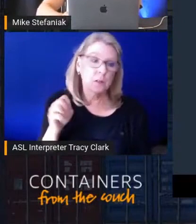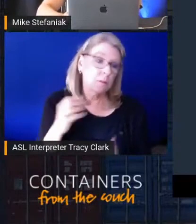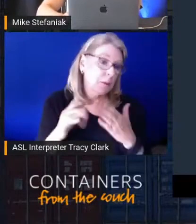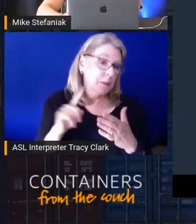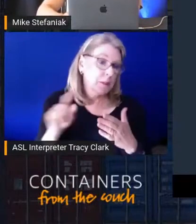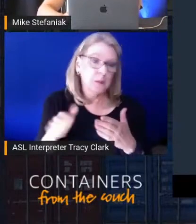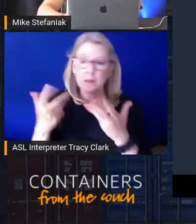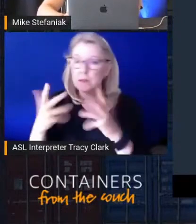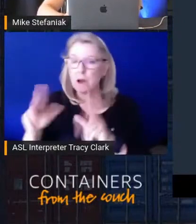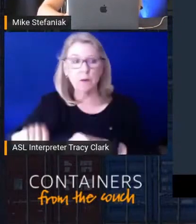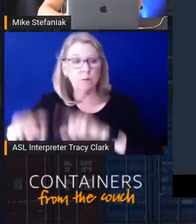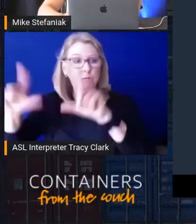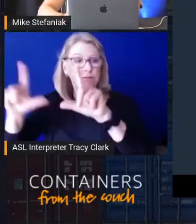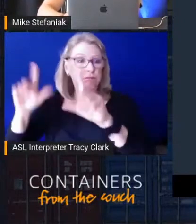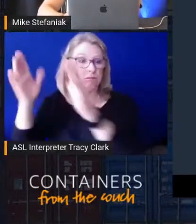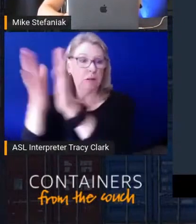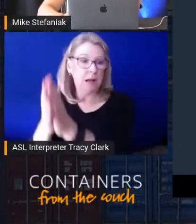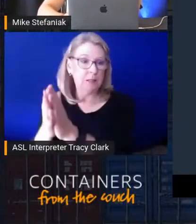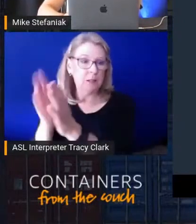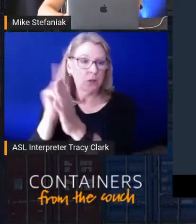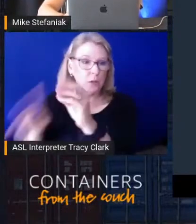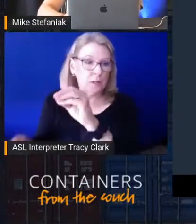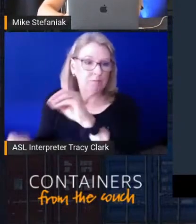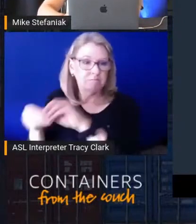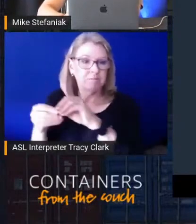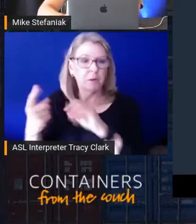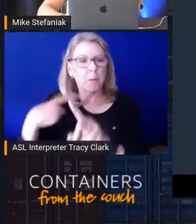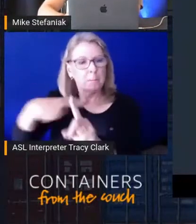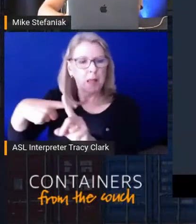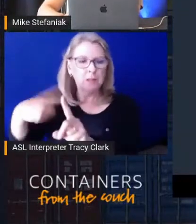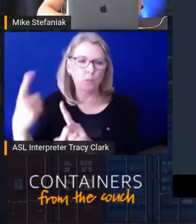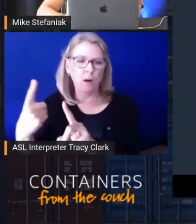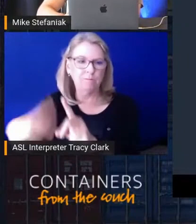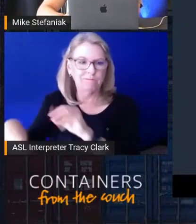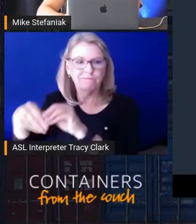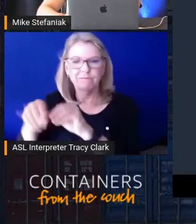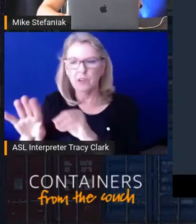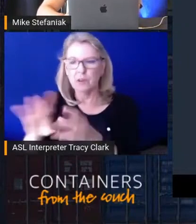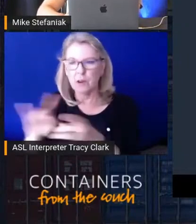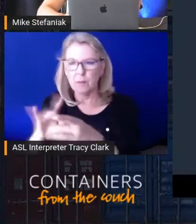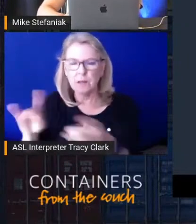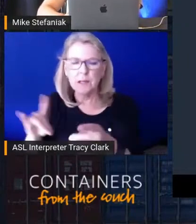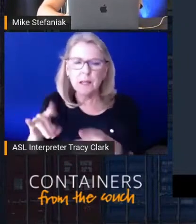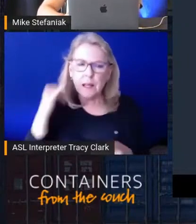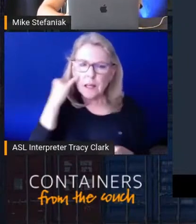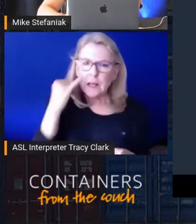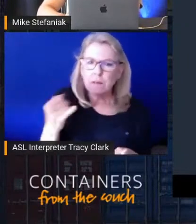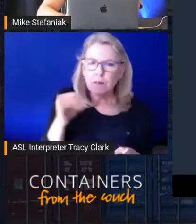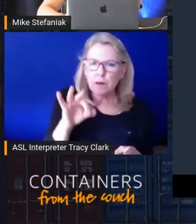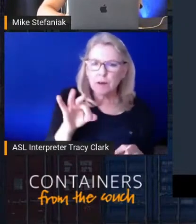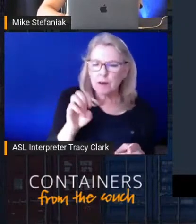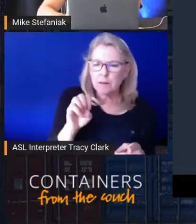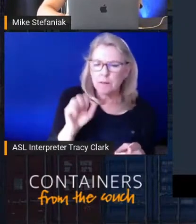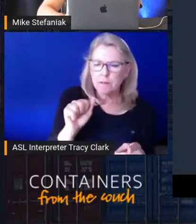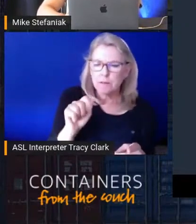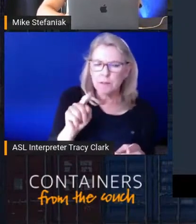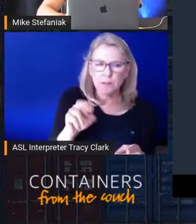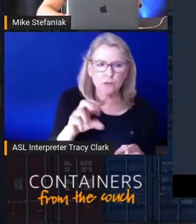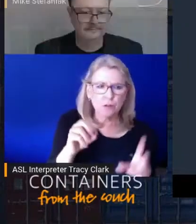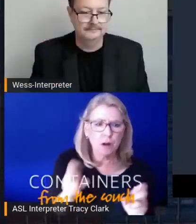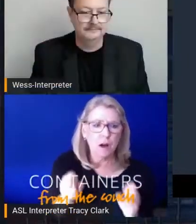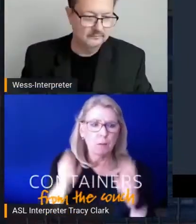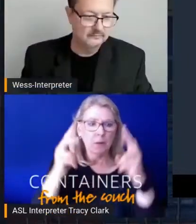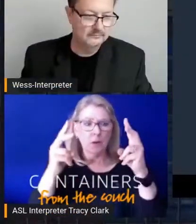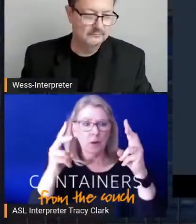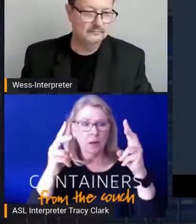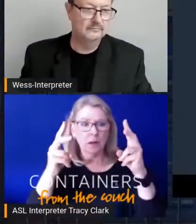is something that we look at quite frequently. If a feature on the roadmap is upvoted pretty highly, it's usually a good sign